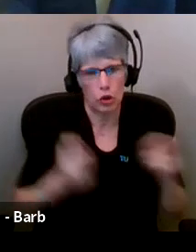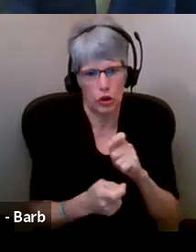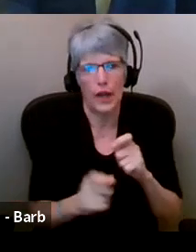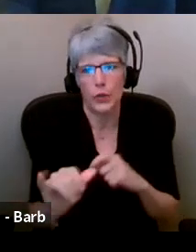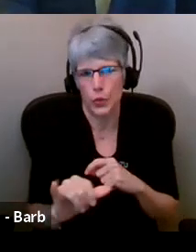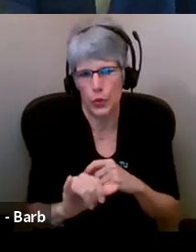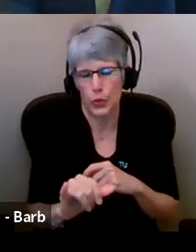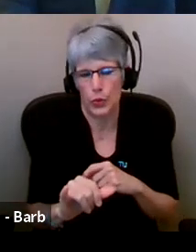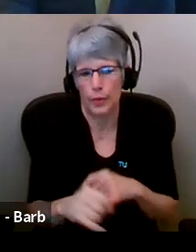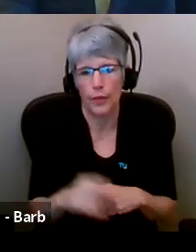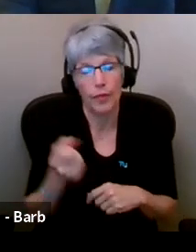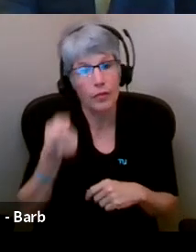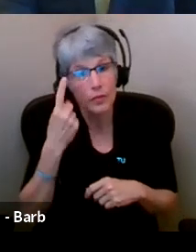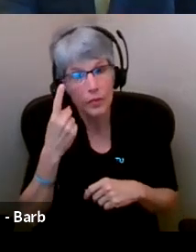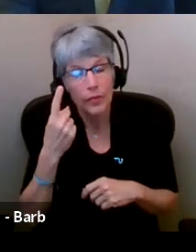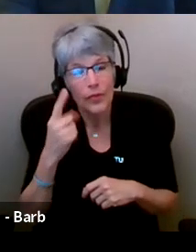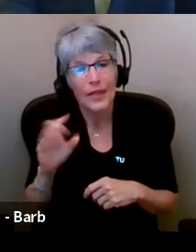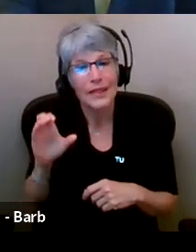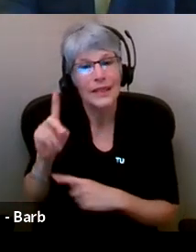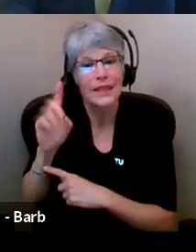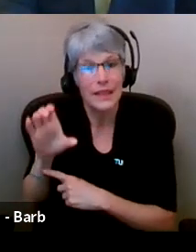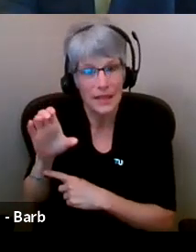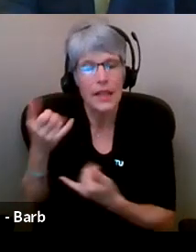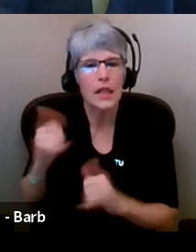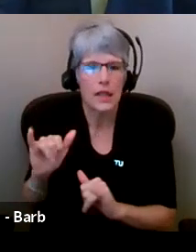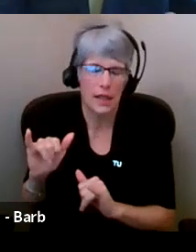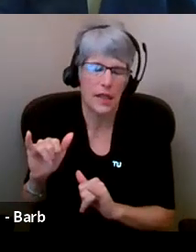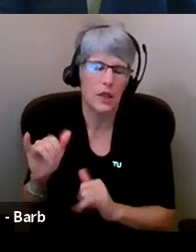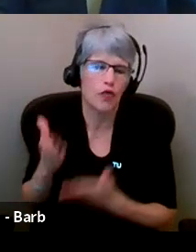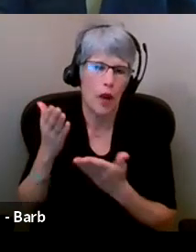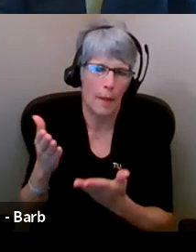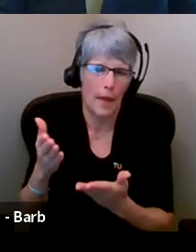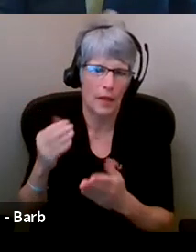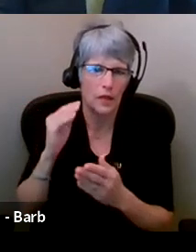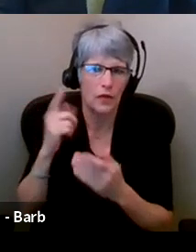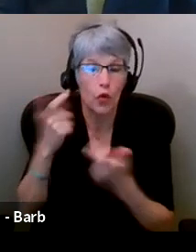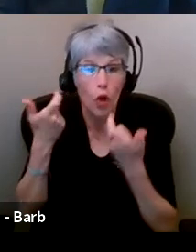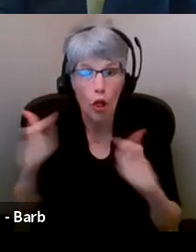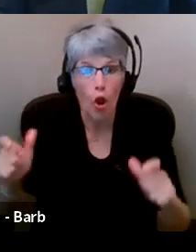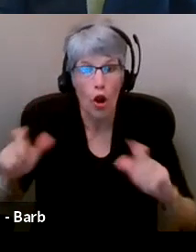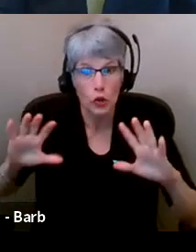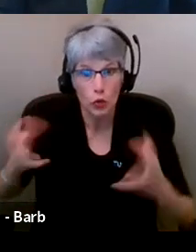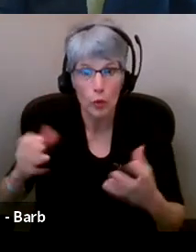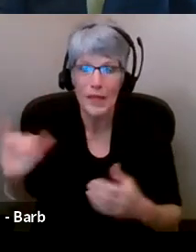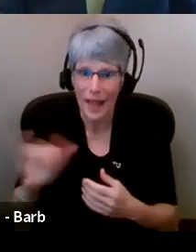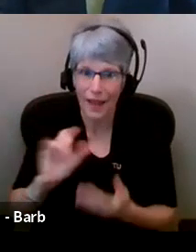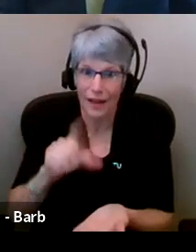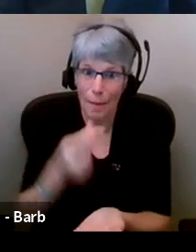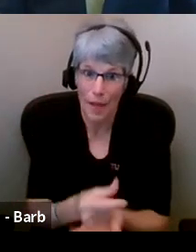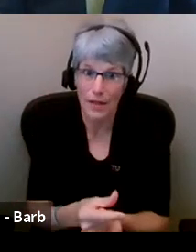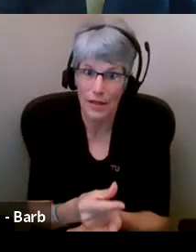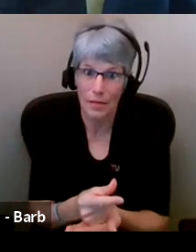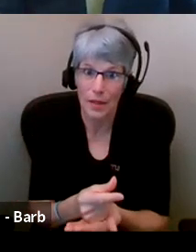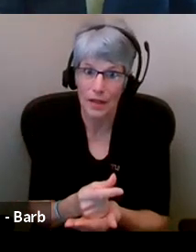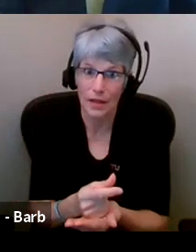The caveat is that the CDC still recommends that in large gatherings, such as commencement,